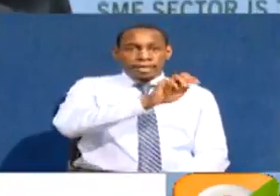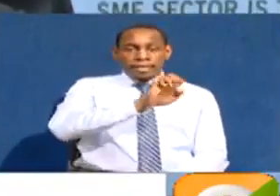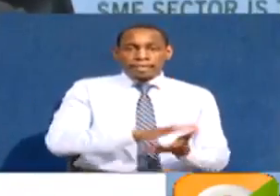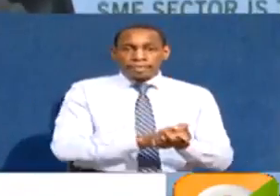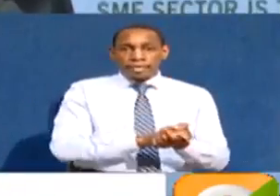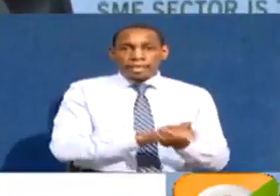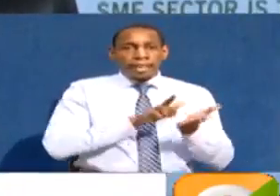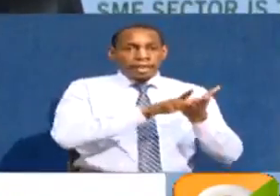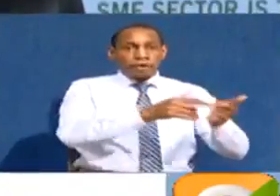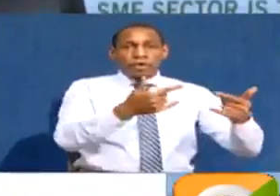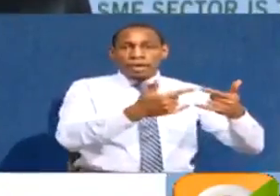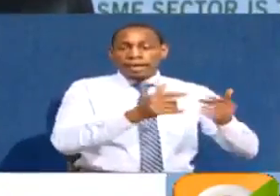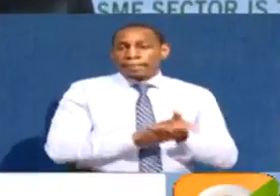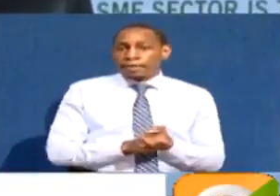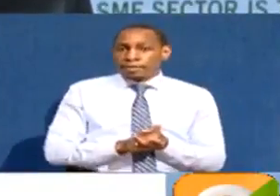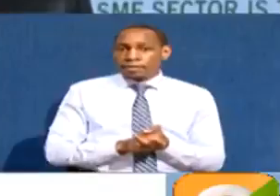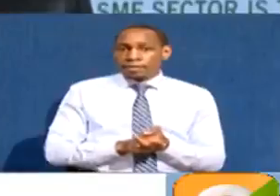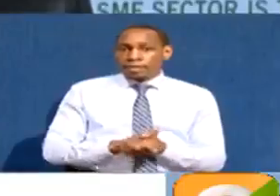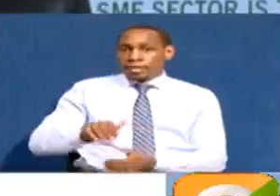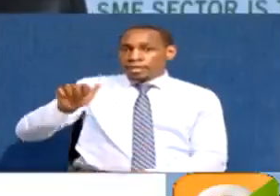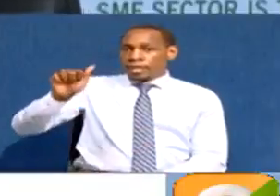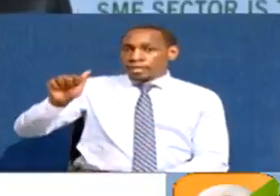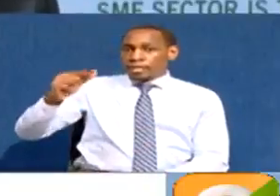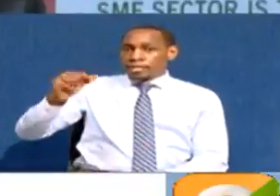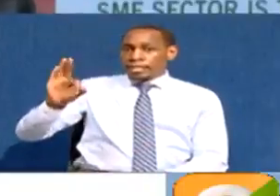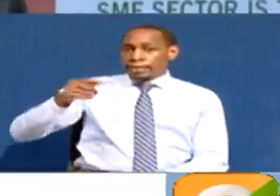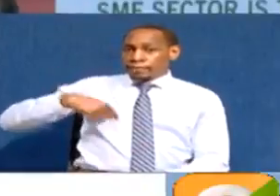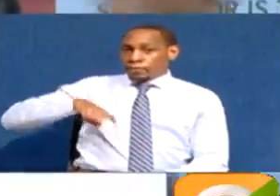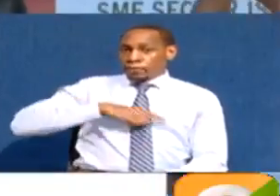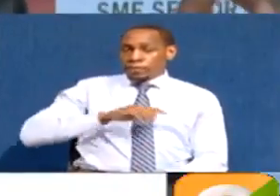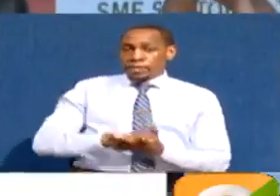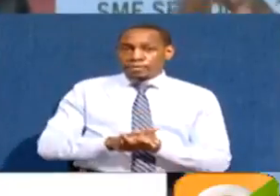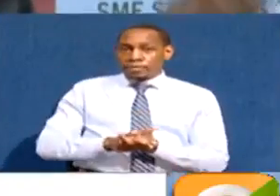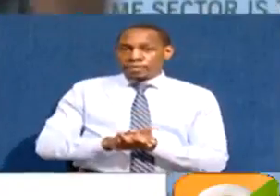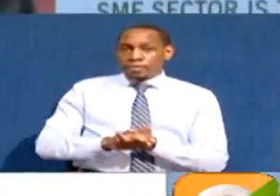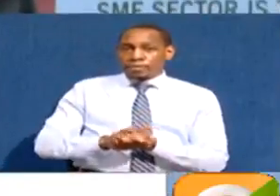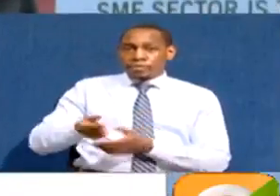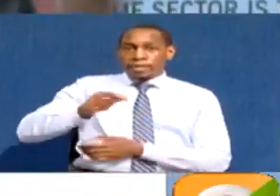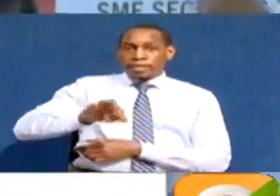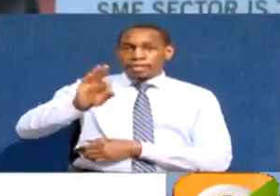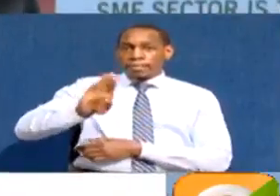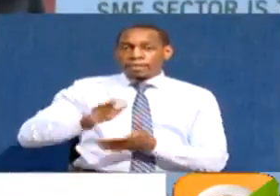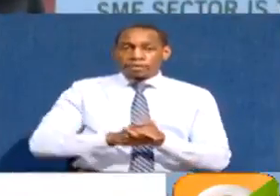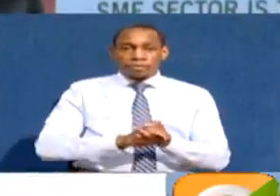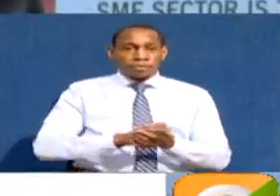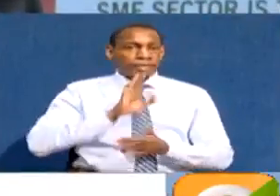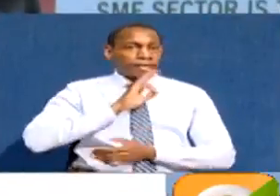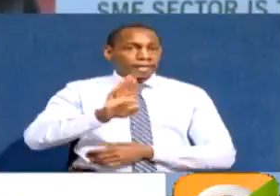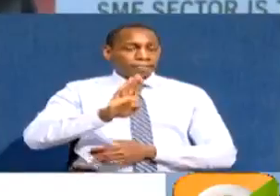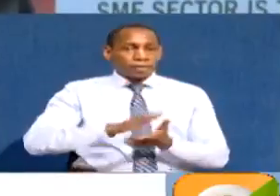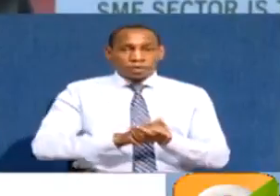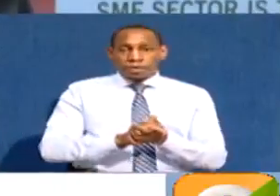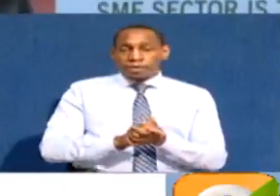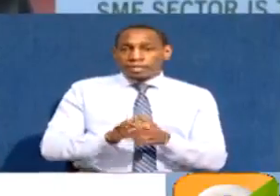gap. As AGF, we were able to unlock $3 billion out of $300 billion.